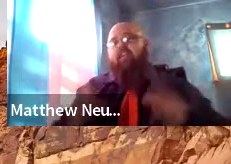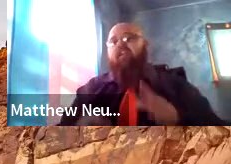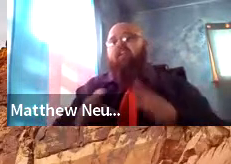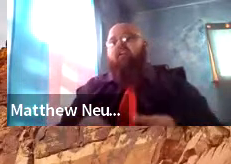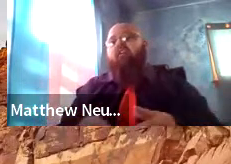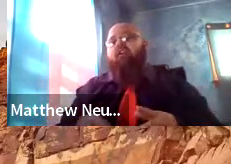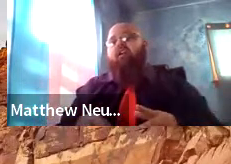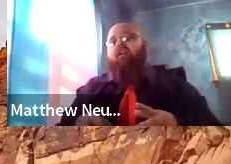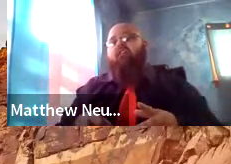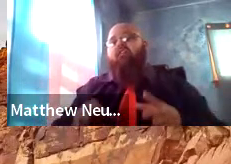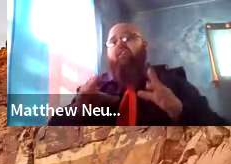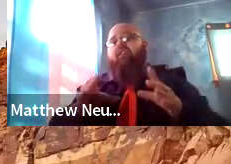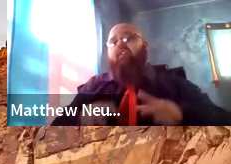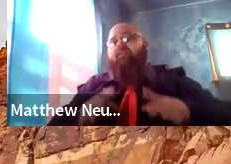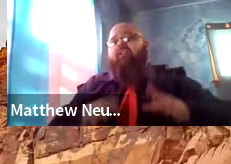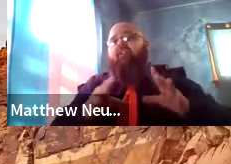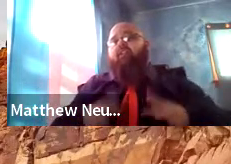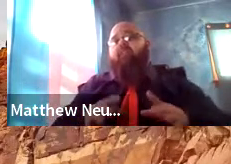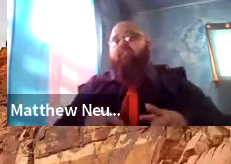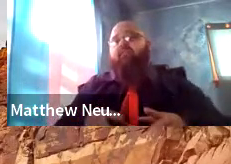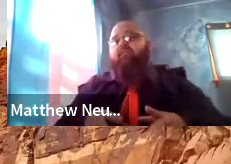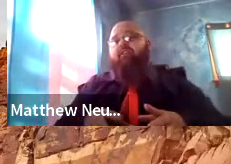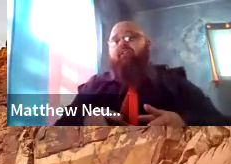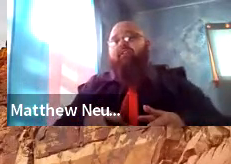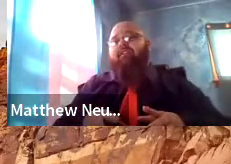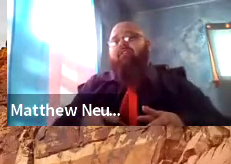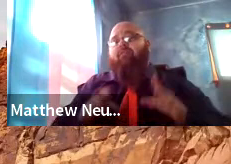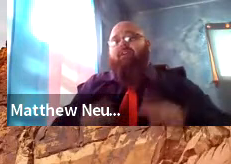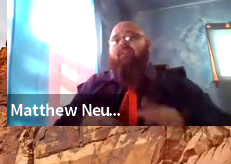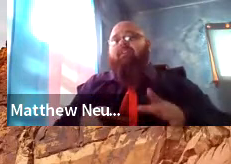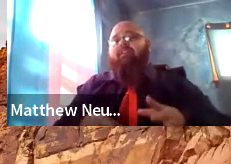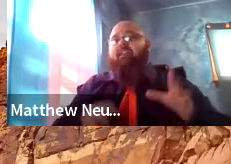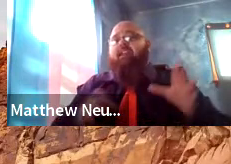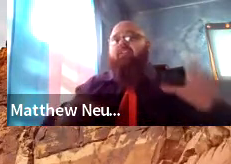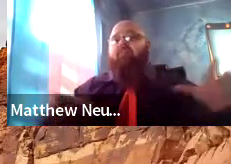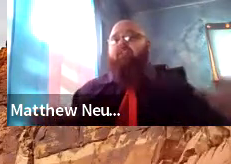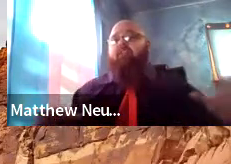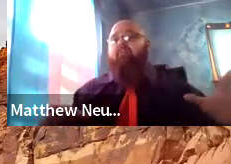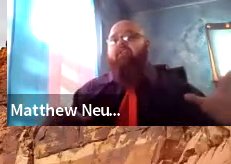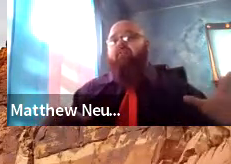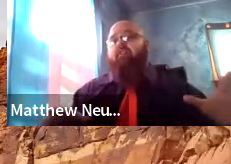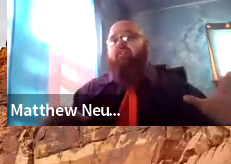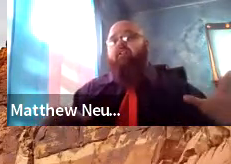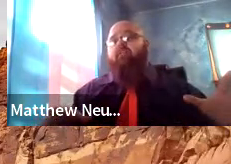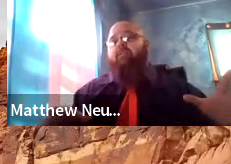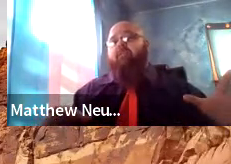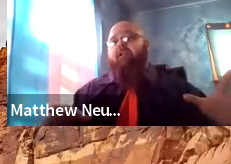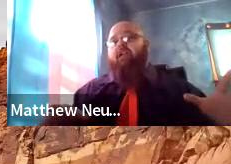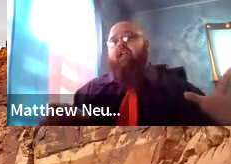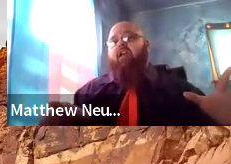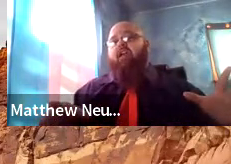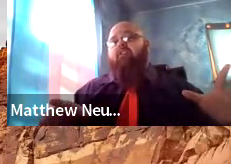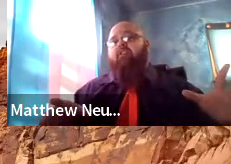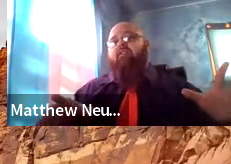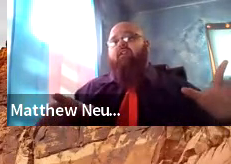that were taking care of the LGBTQ+ community was the LGBTQ+ community.